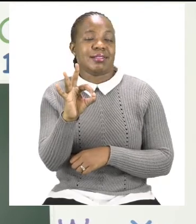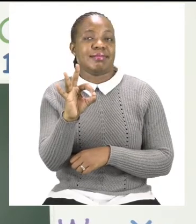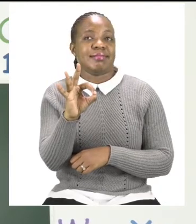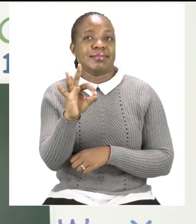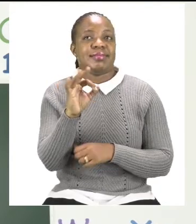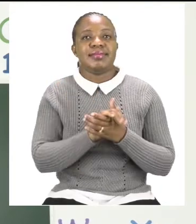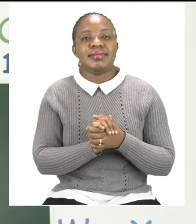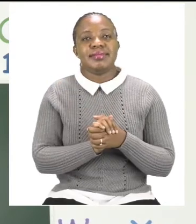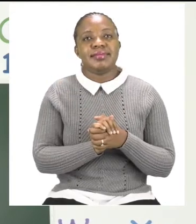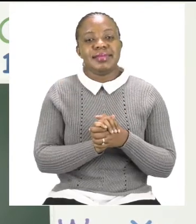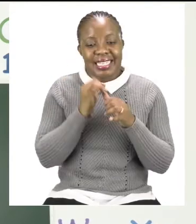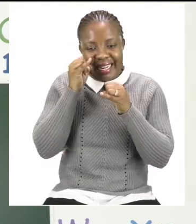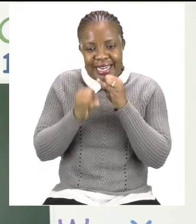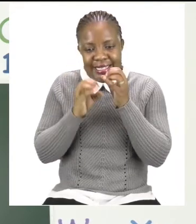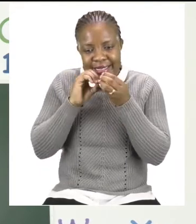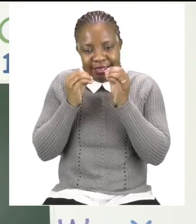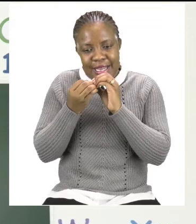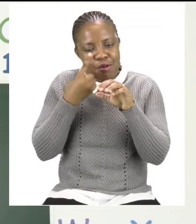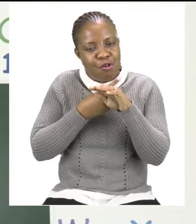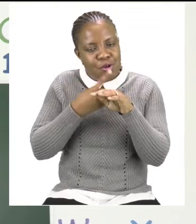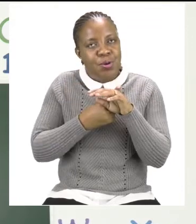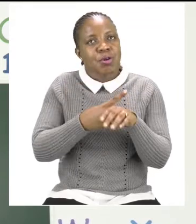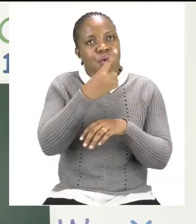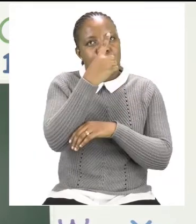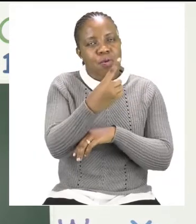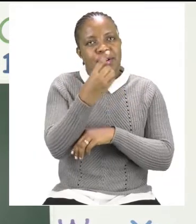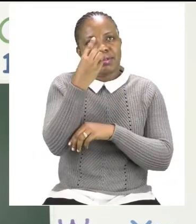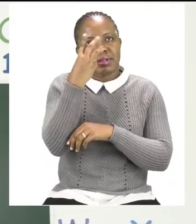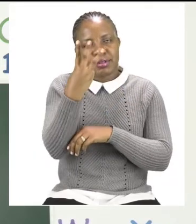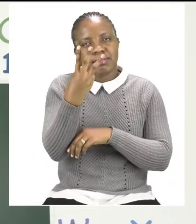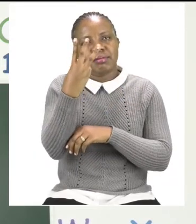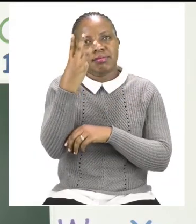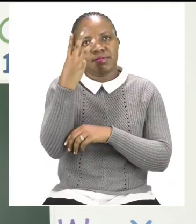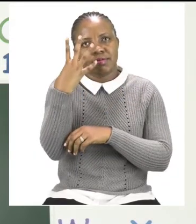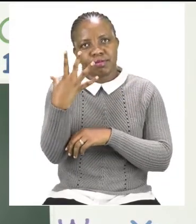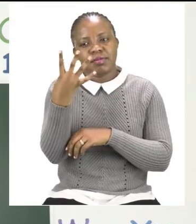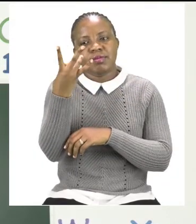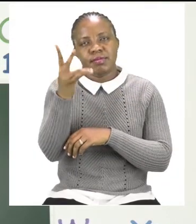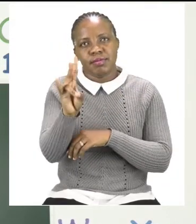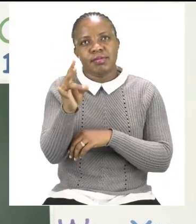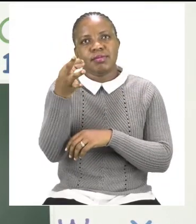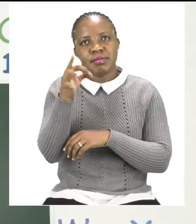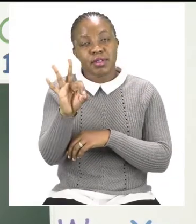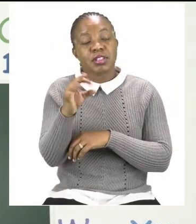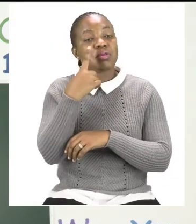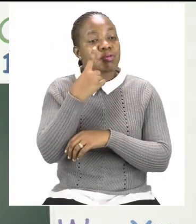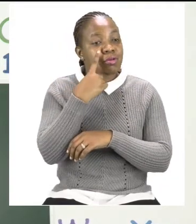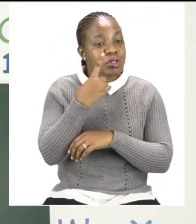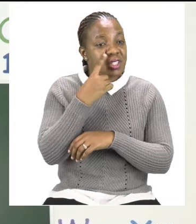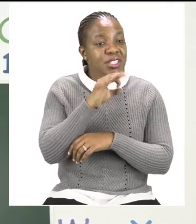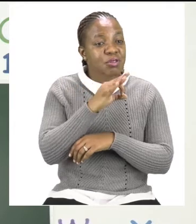9. That is because they are going to be important for us to see which ones are the odd